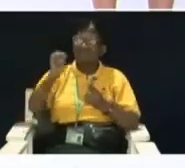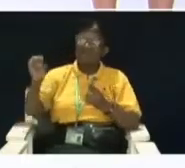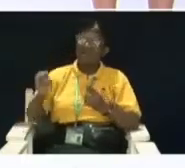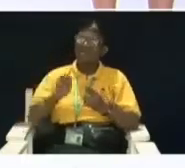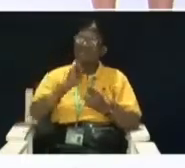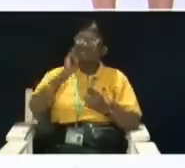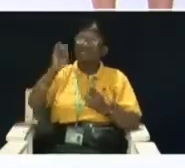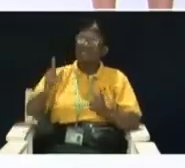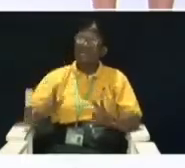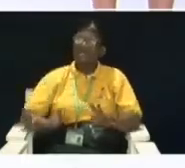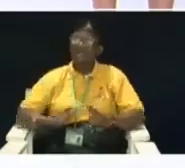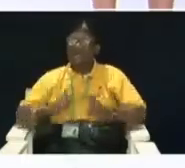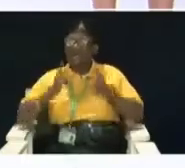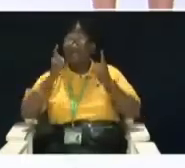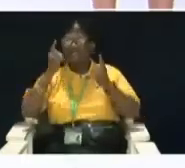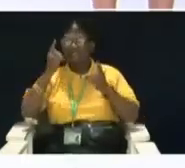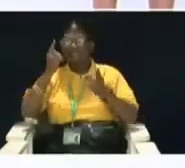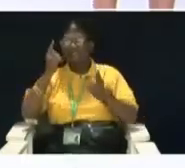forever he's